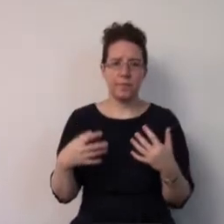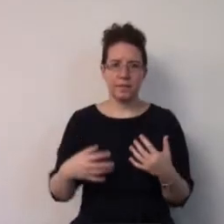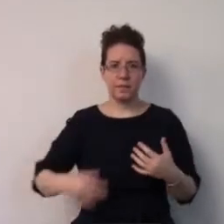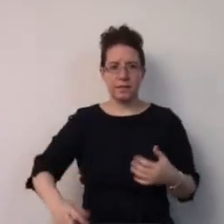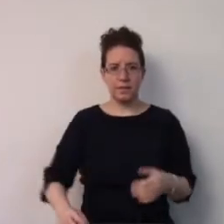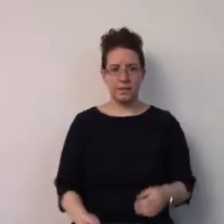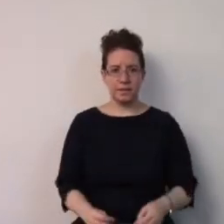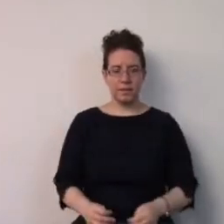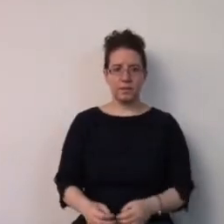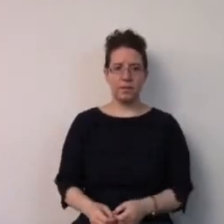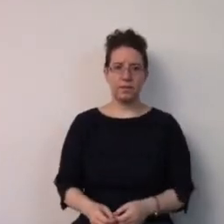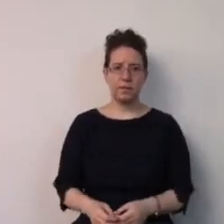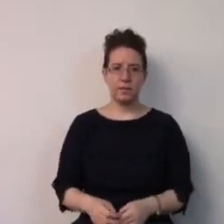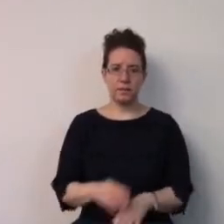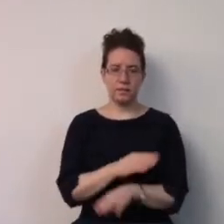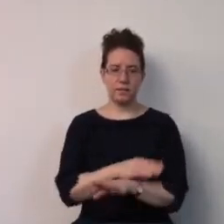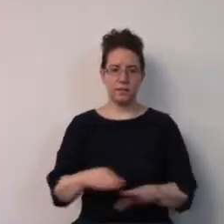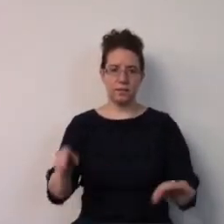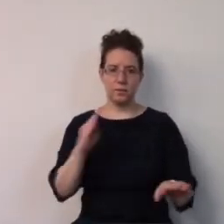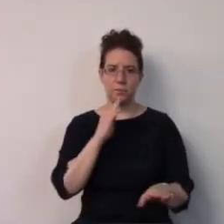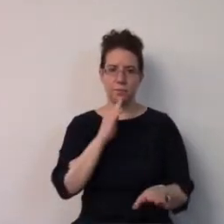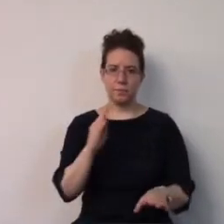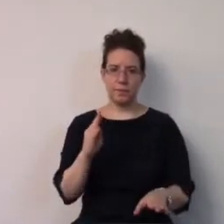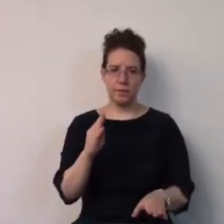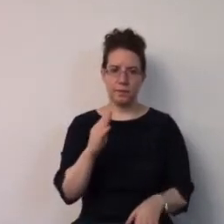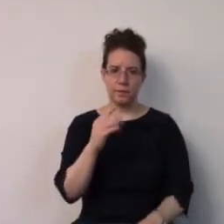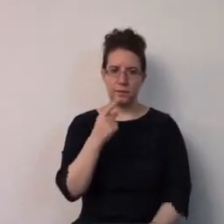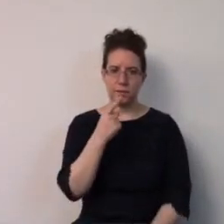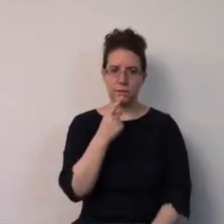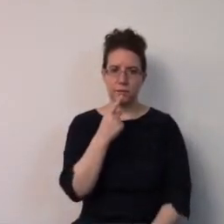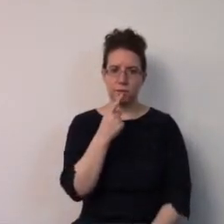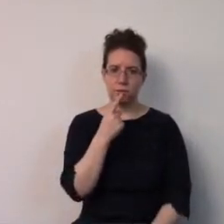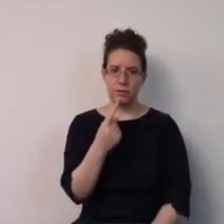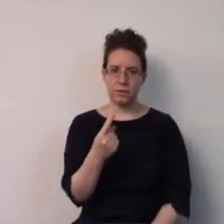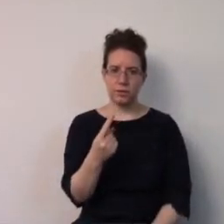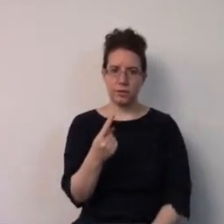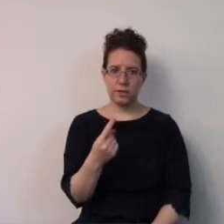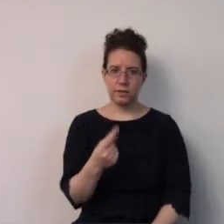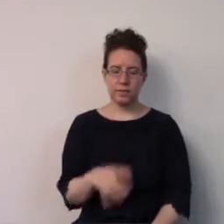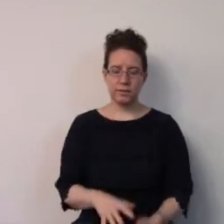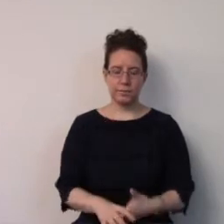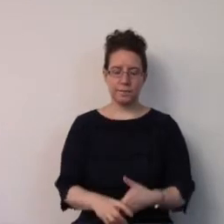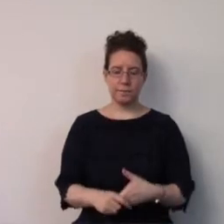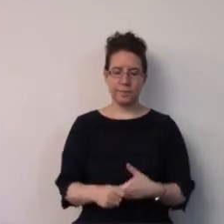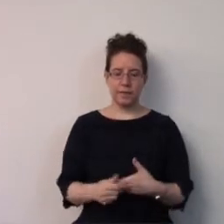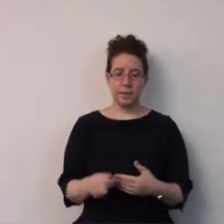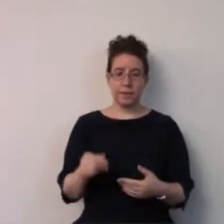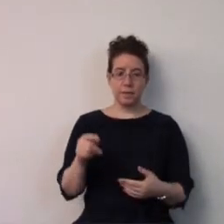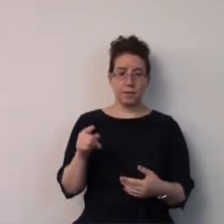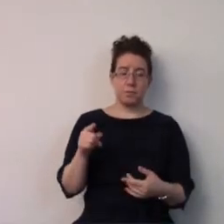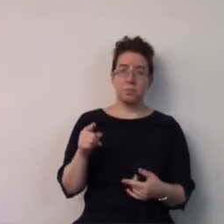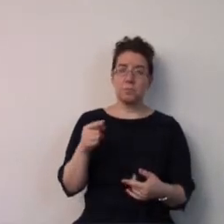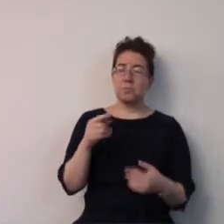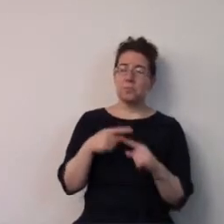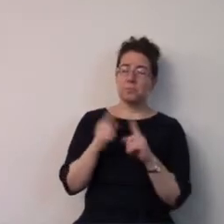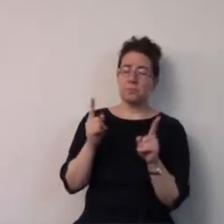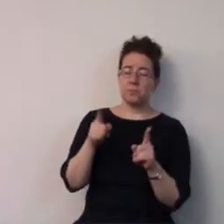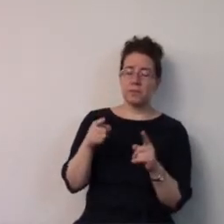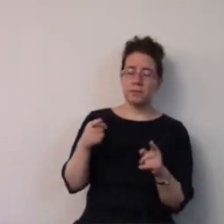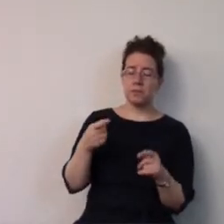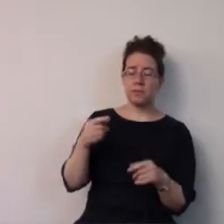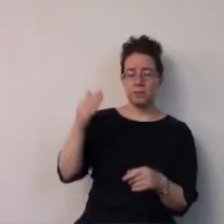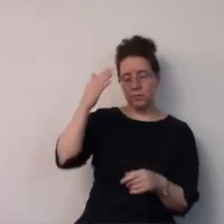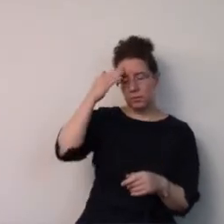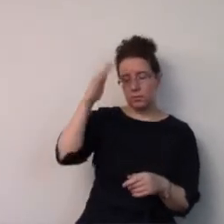the problems I have. Well, you don't know the problems I've had. True. Hallelujah. That's true. All right. Laughter gives